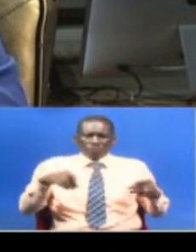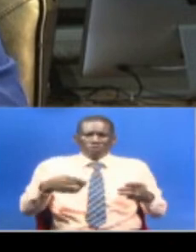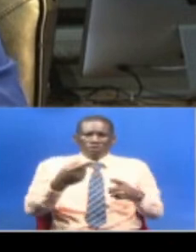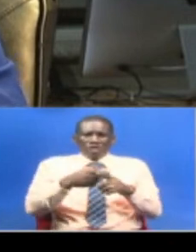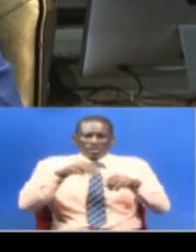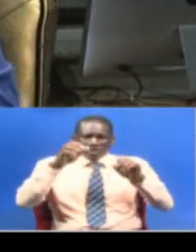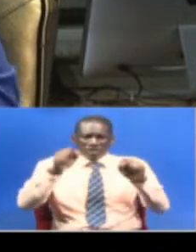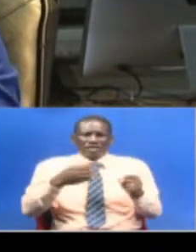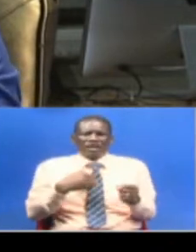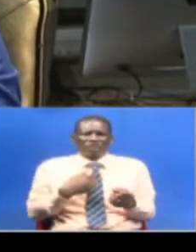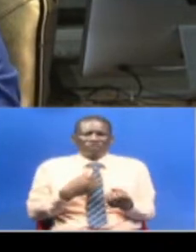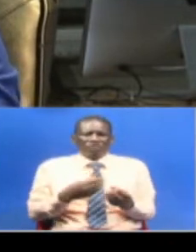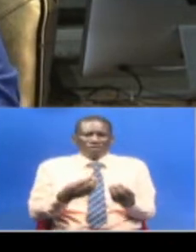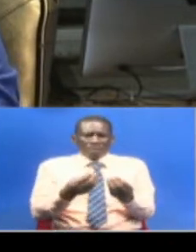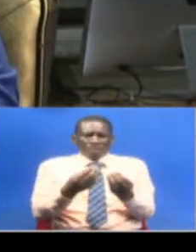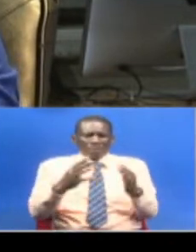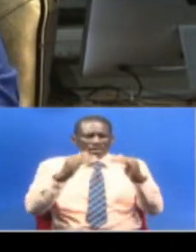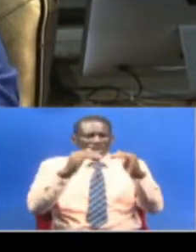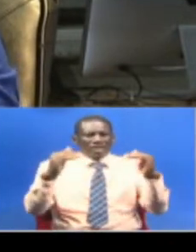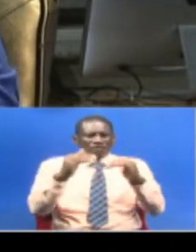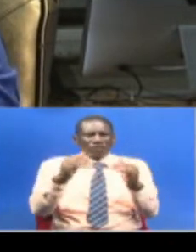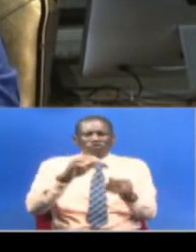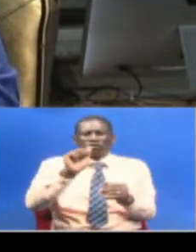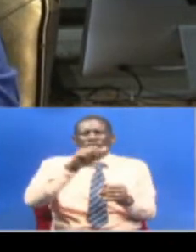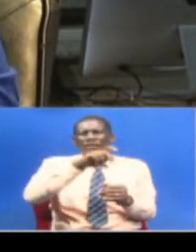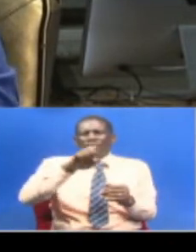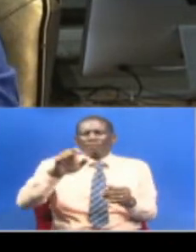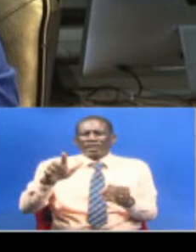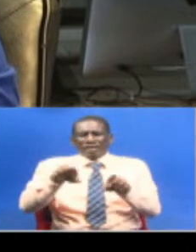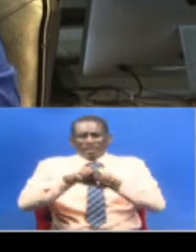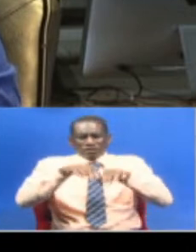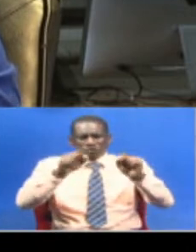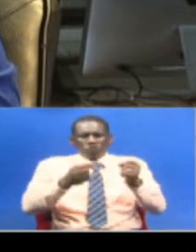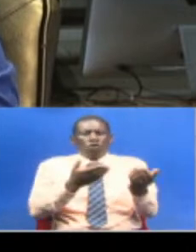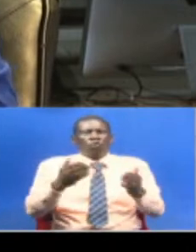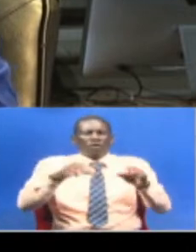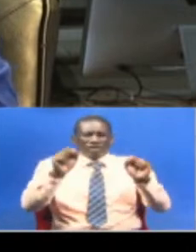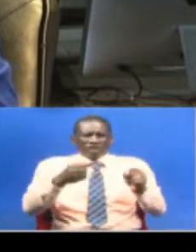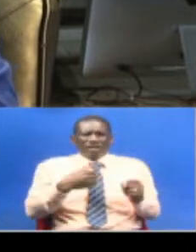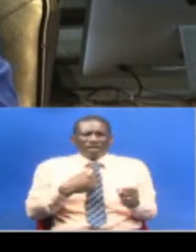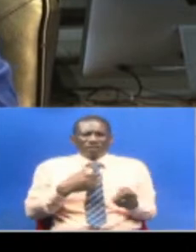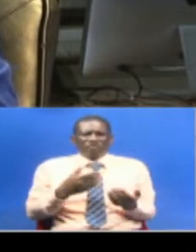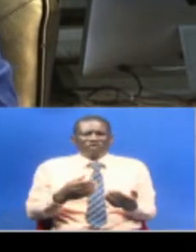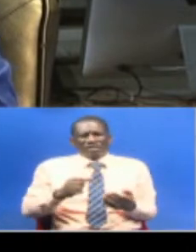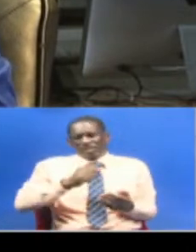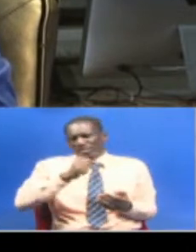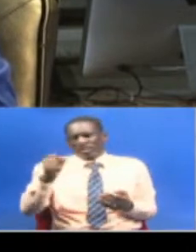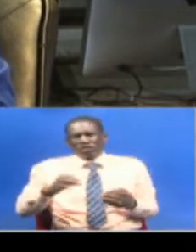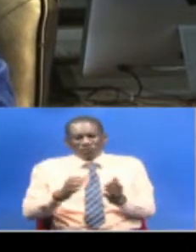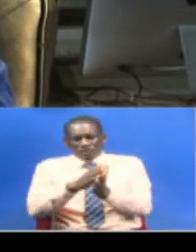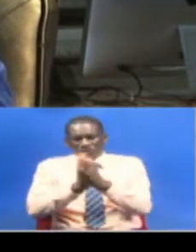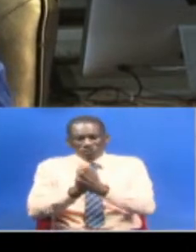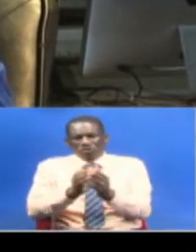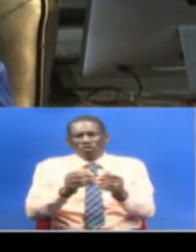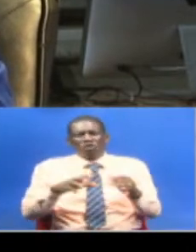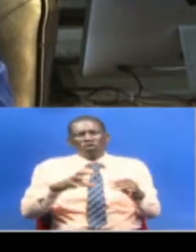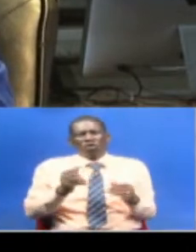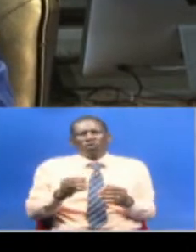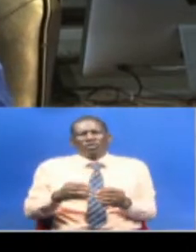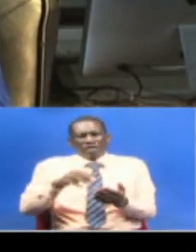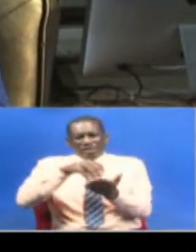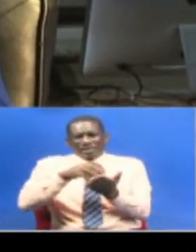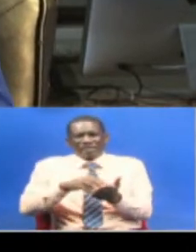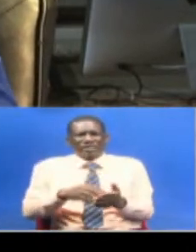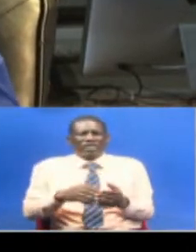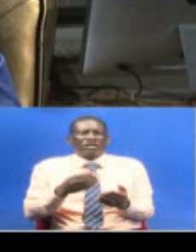as many levels of appeal as possible, where they're able to have their side of the story or their side of the case, what you